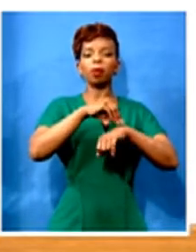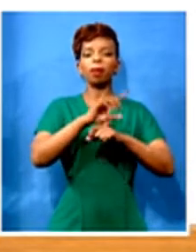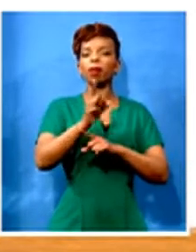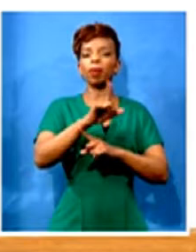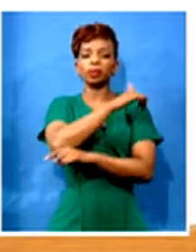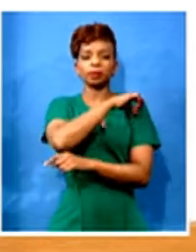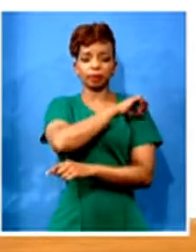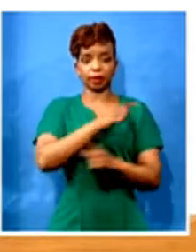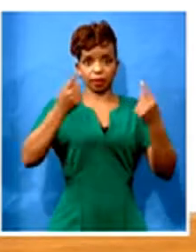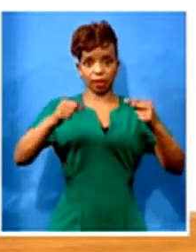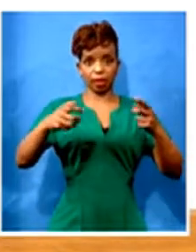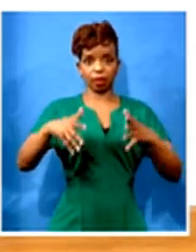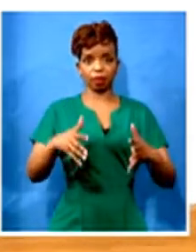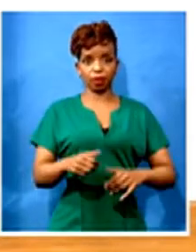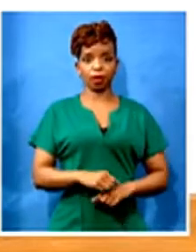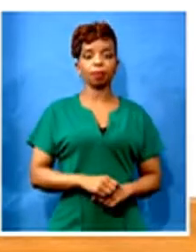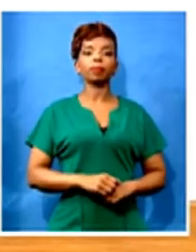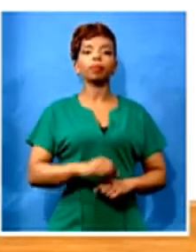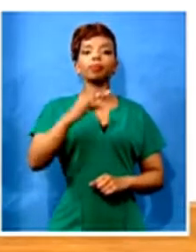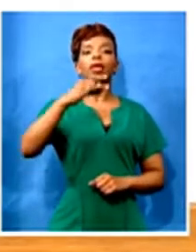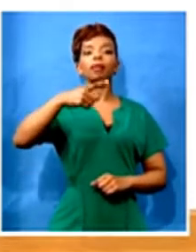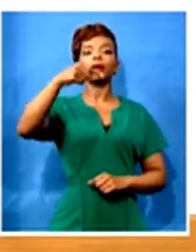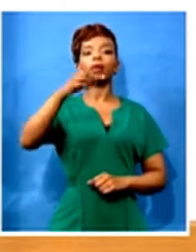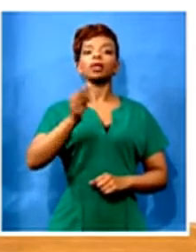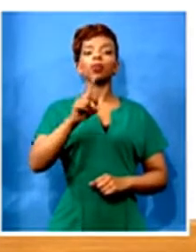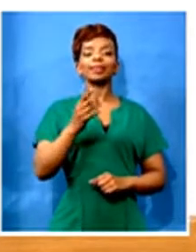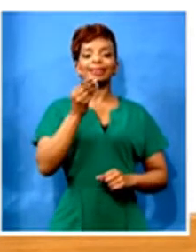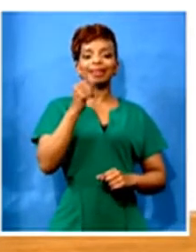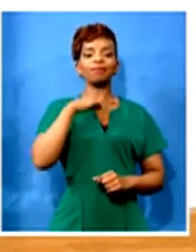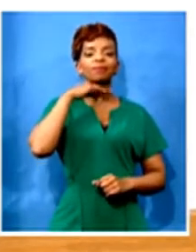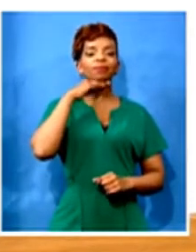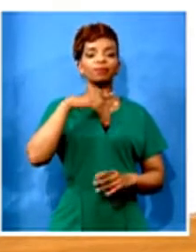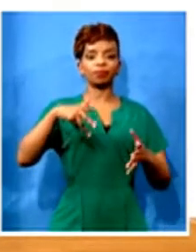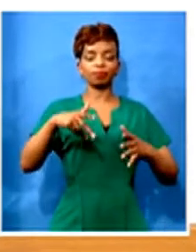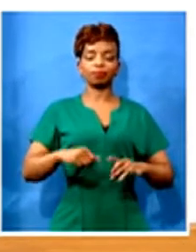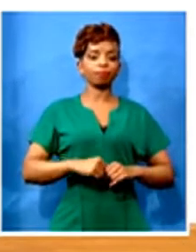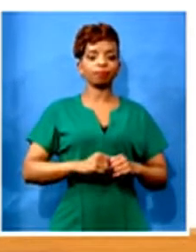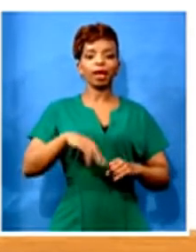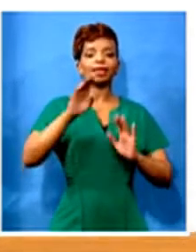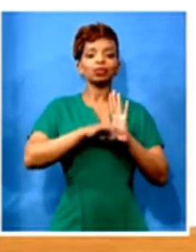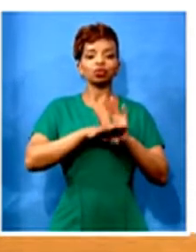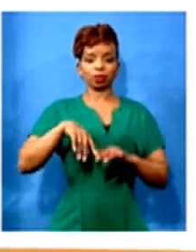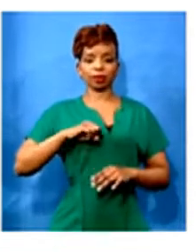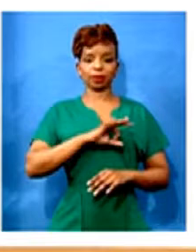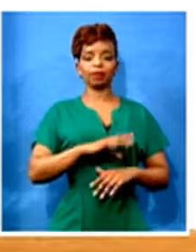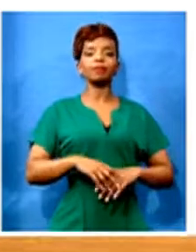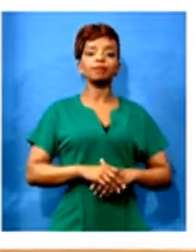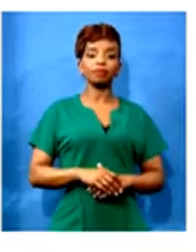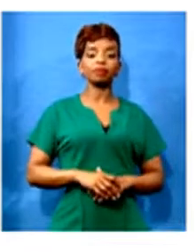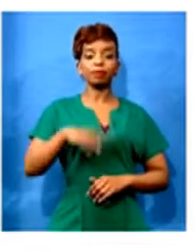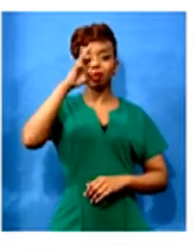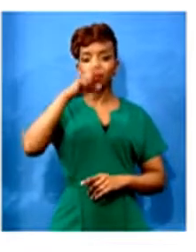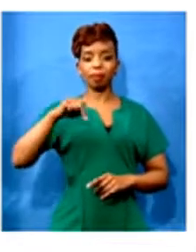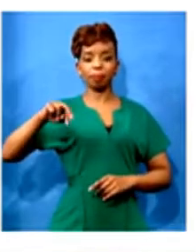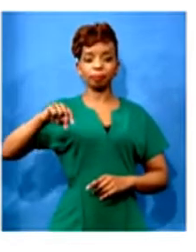at this hospital, not enough monitors, and also shortage of staff. I remember, Desiree, walking through the casualty ward where Dr. Mapalala, who's heading